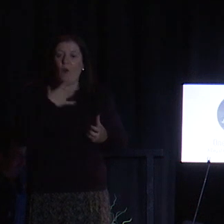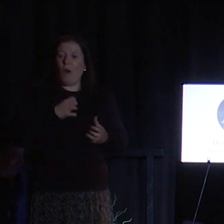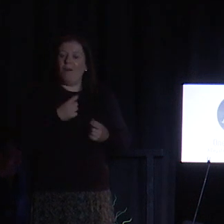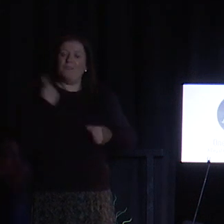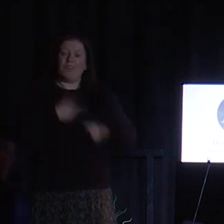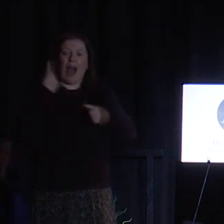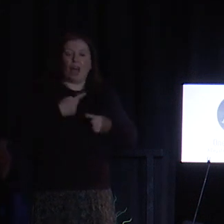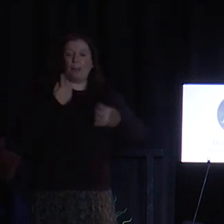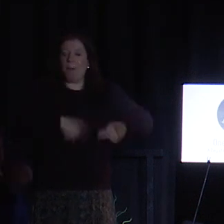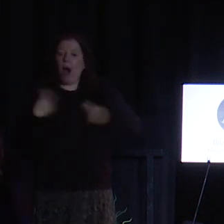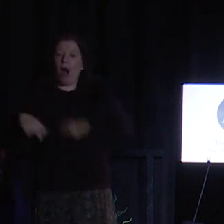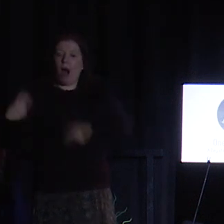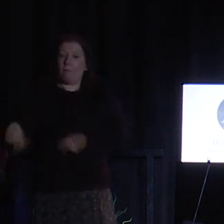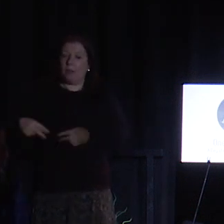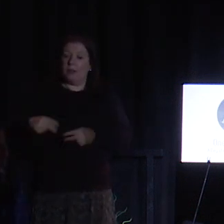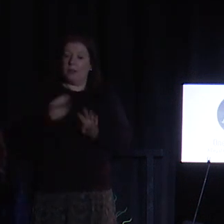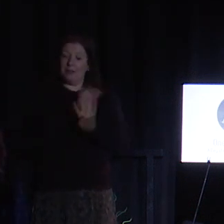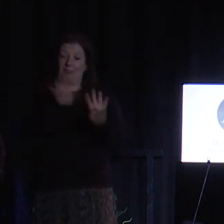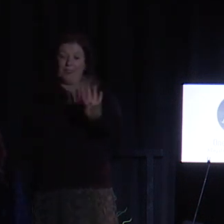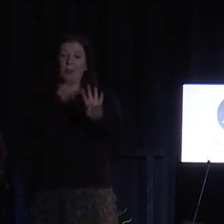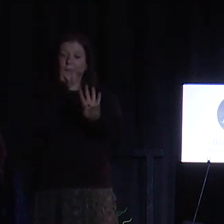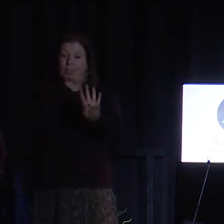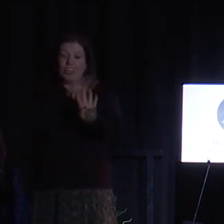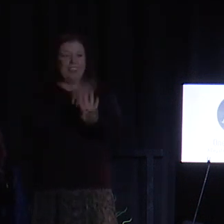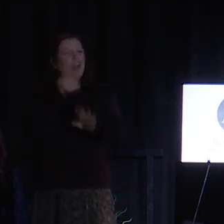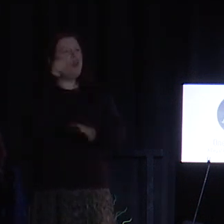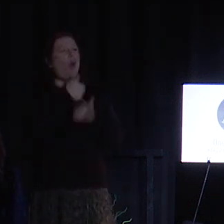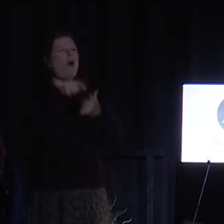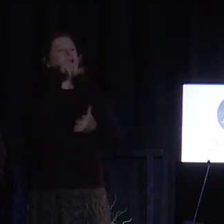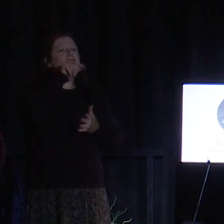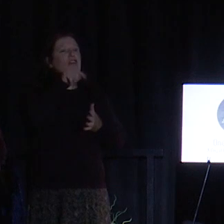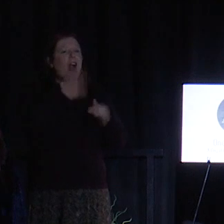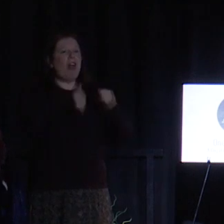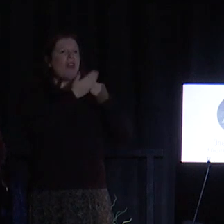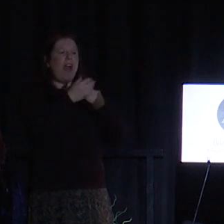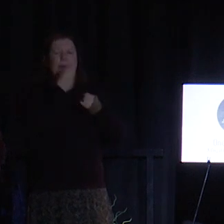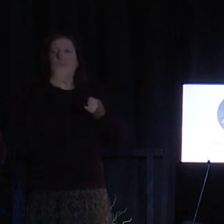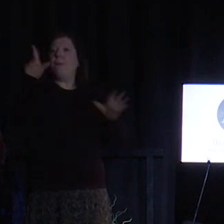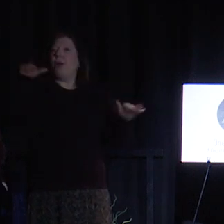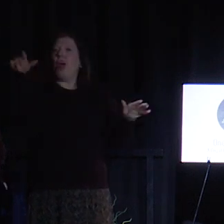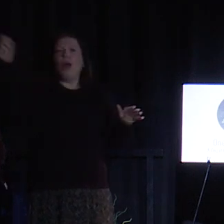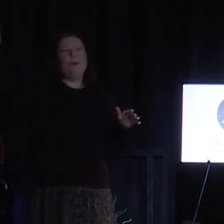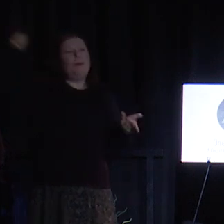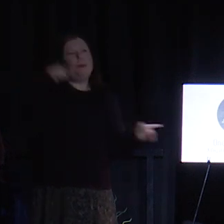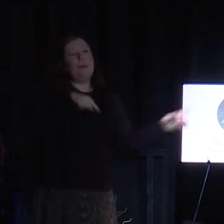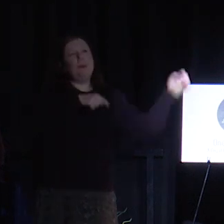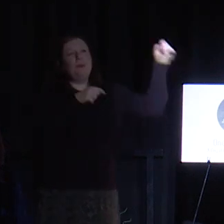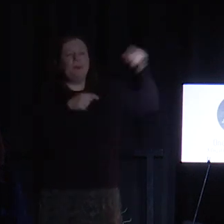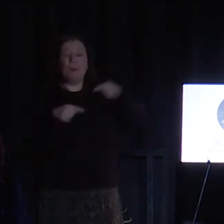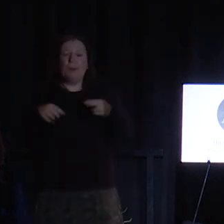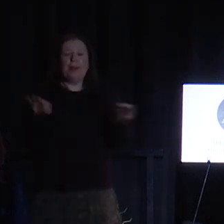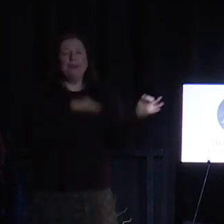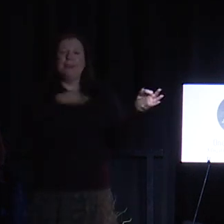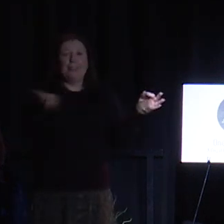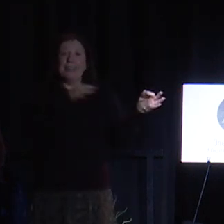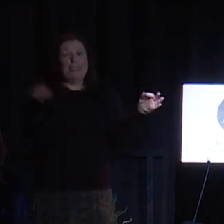of birds with a local community group to join. You know, in falconry displays, they have this beautiful finale, you know, classical music and all the birds are flying